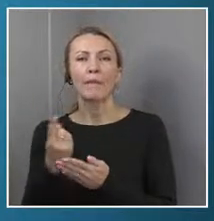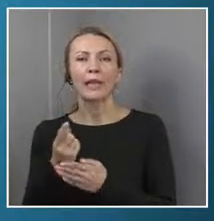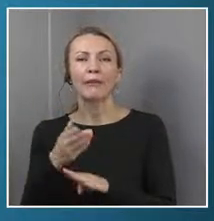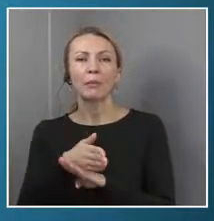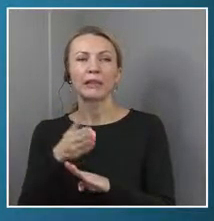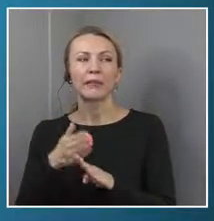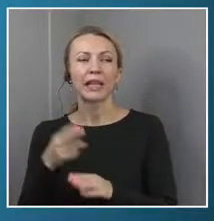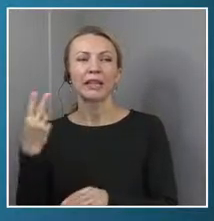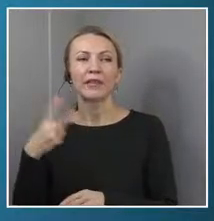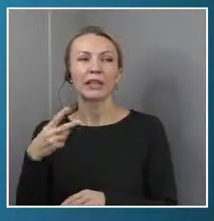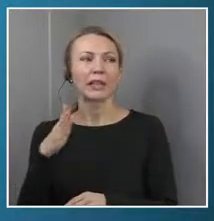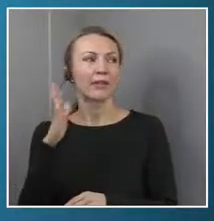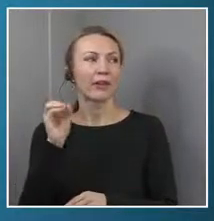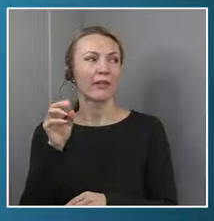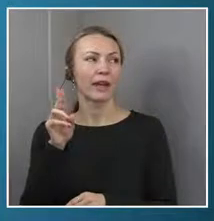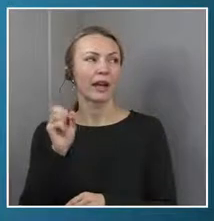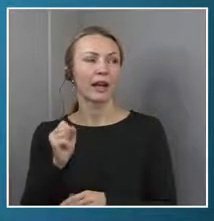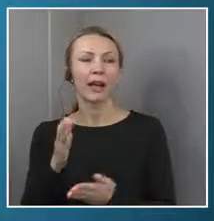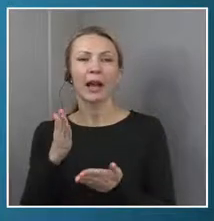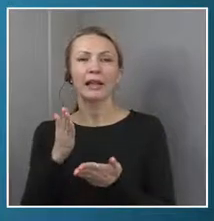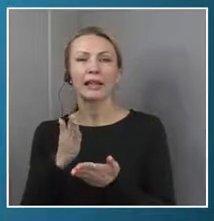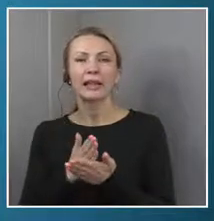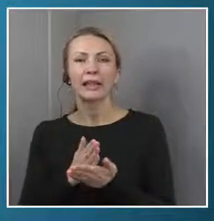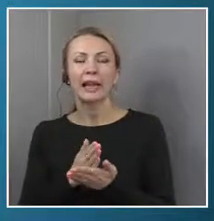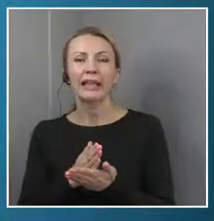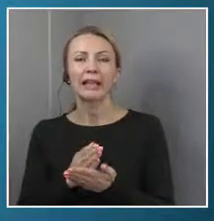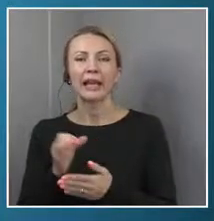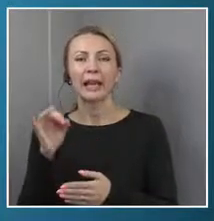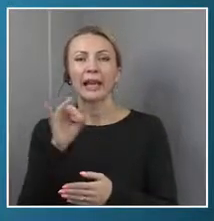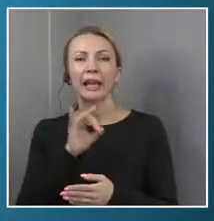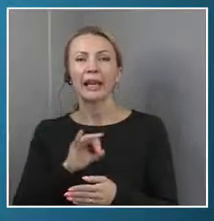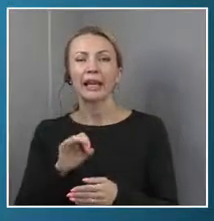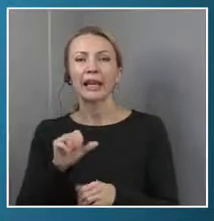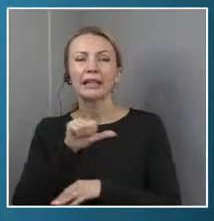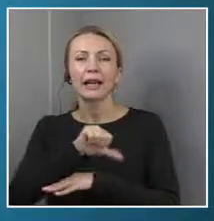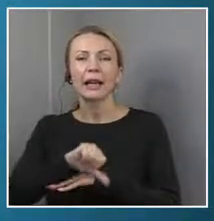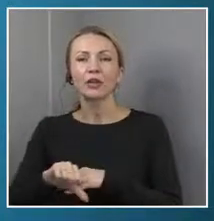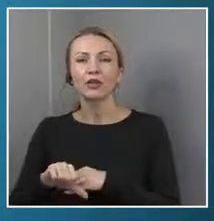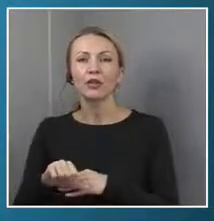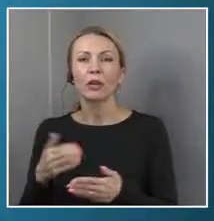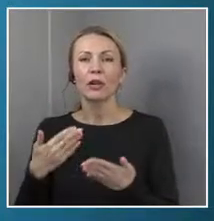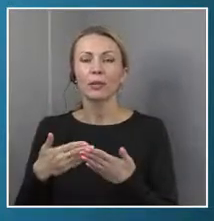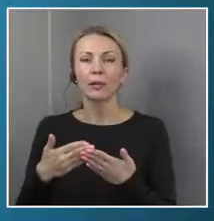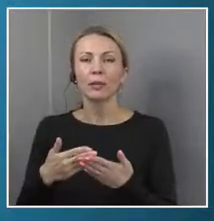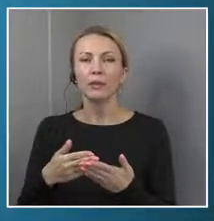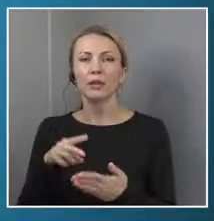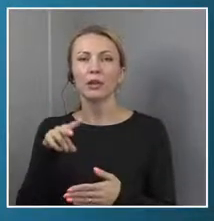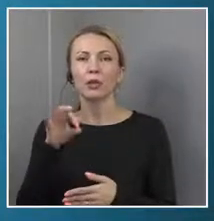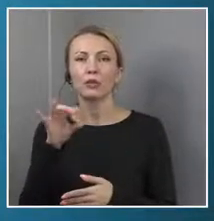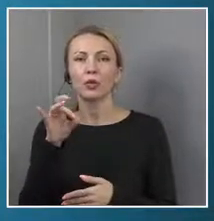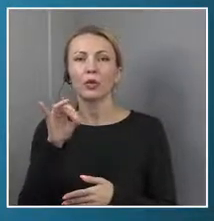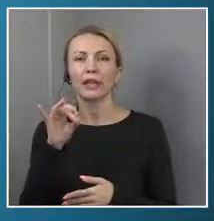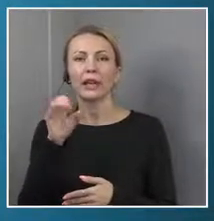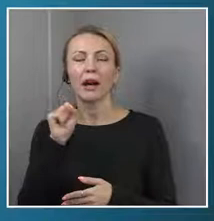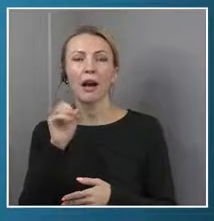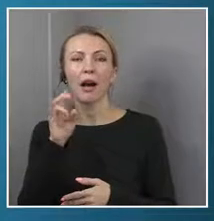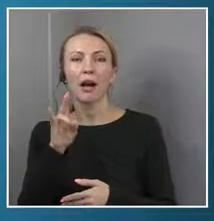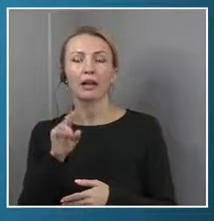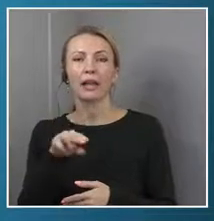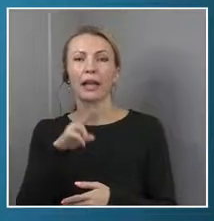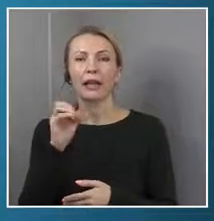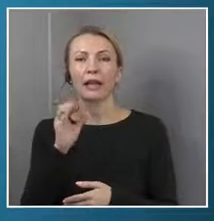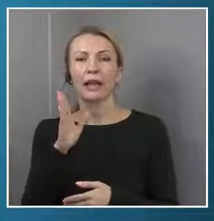Mostly first half of the 20th century artists. We also collect contemporary art,